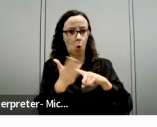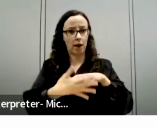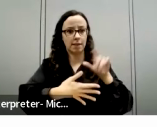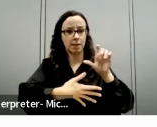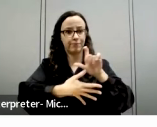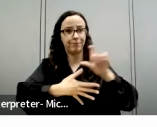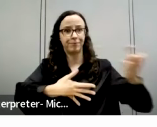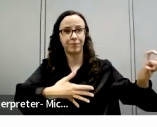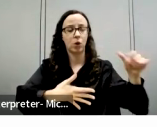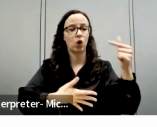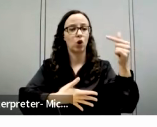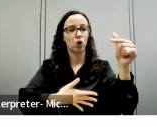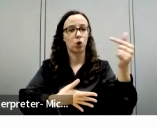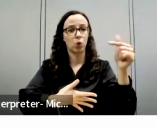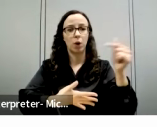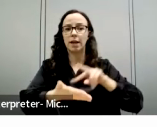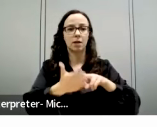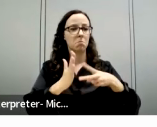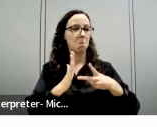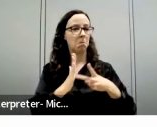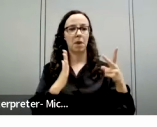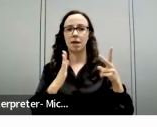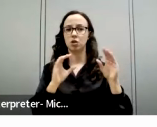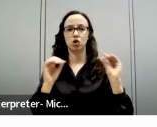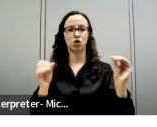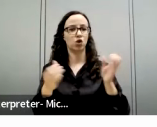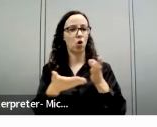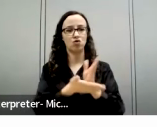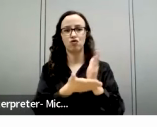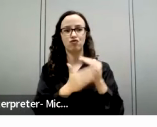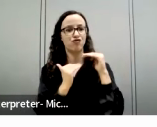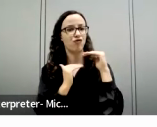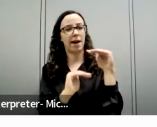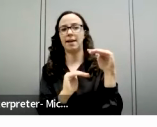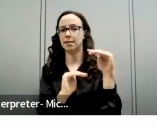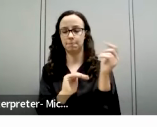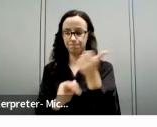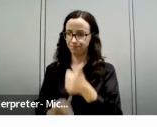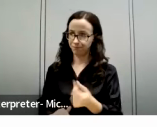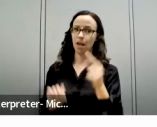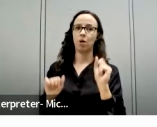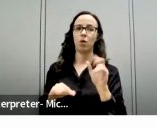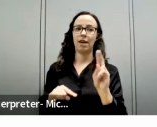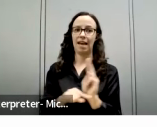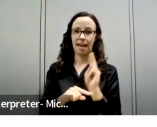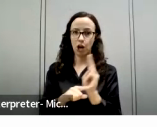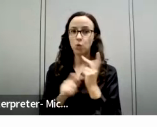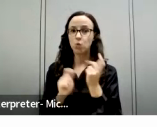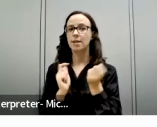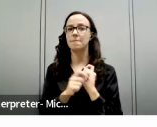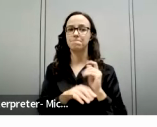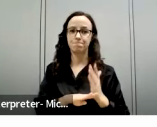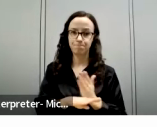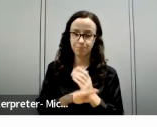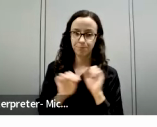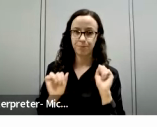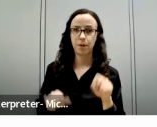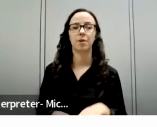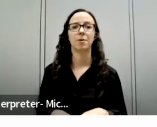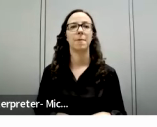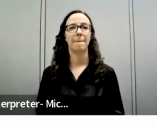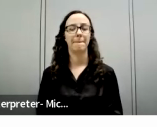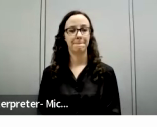in the public domain, that means that there are no rights really attached to it. It's anyone can use it, adapt it, and revise it. So I